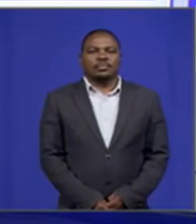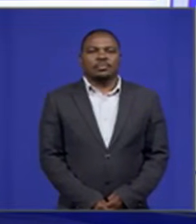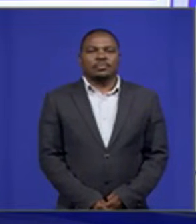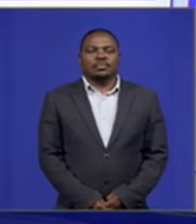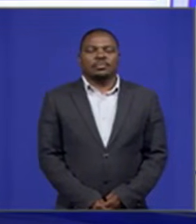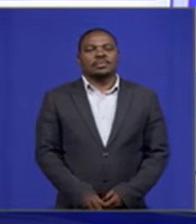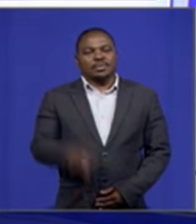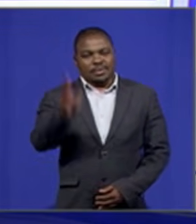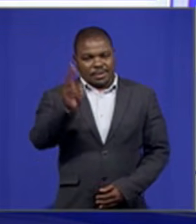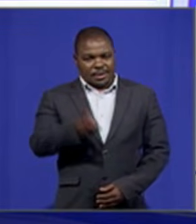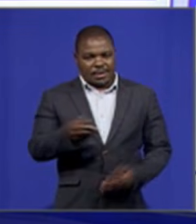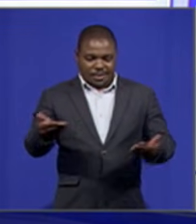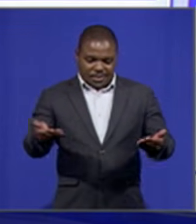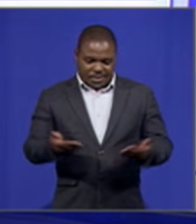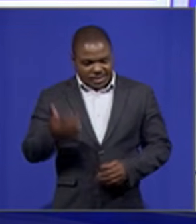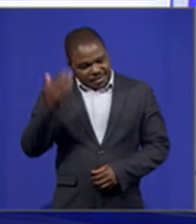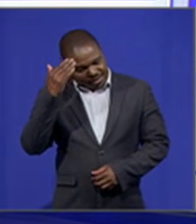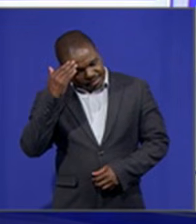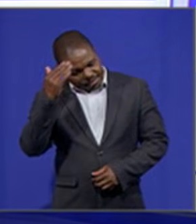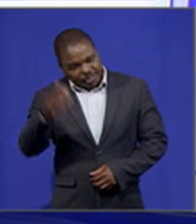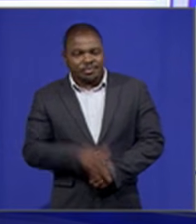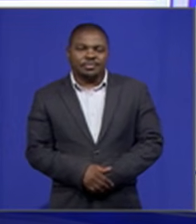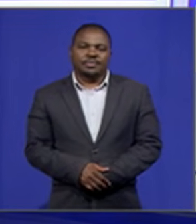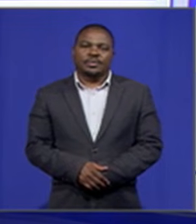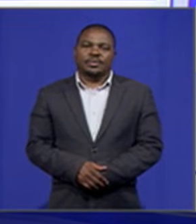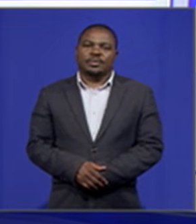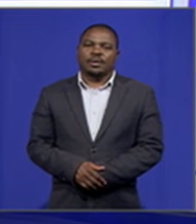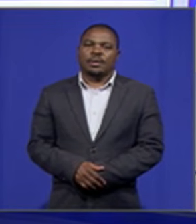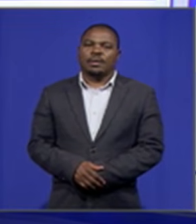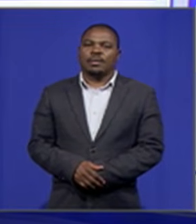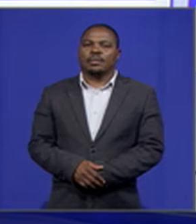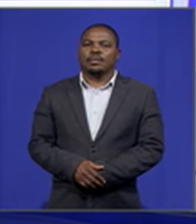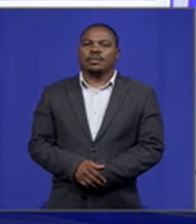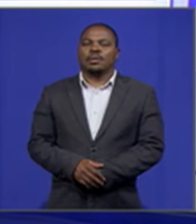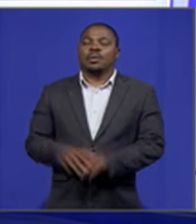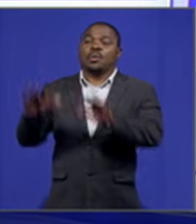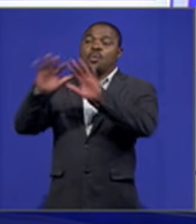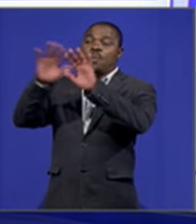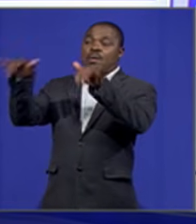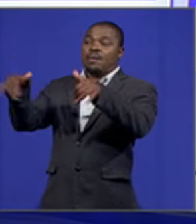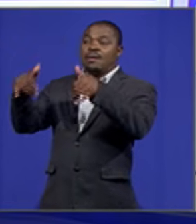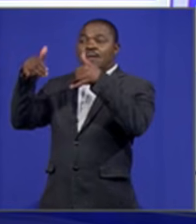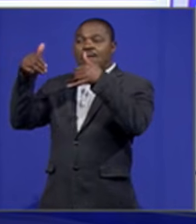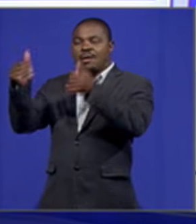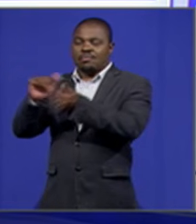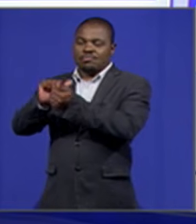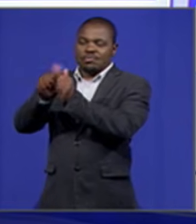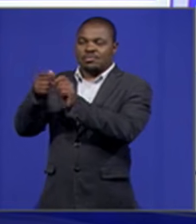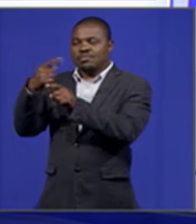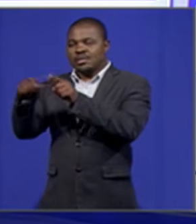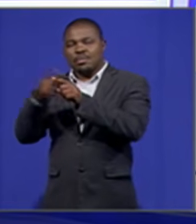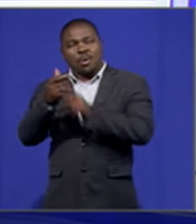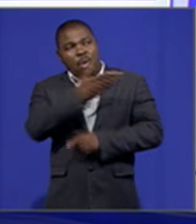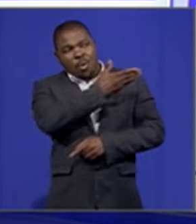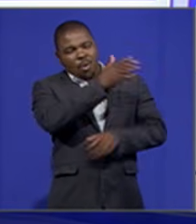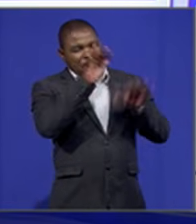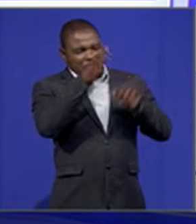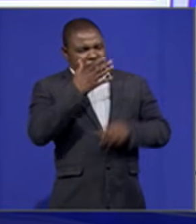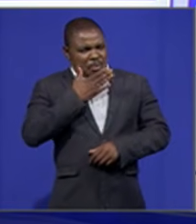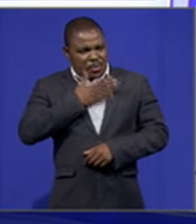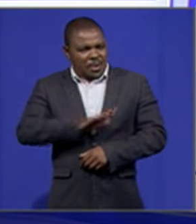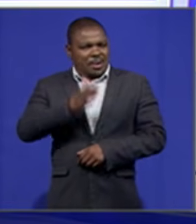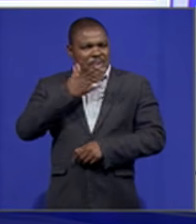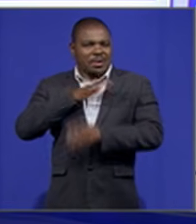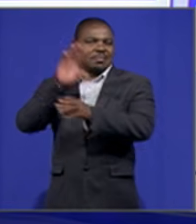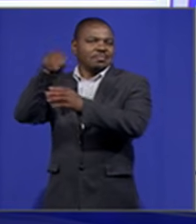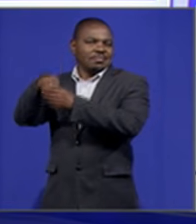Re sa le amogela thobela go ba karolo ya dipapadi tša mogopo wa lefase ke toro ya mothegi yo mongwe le yo